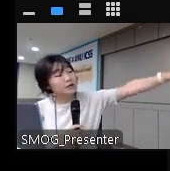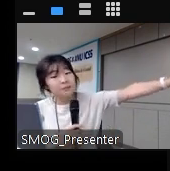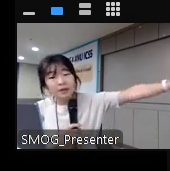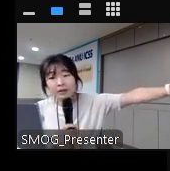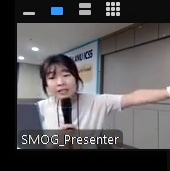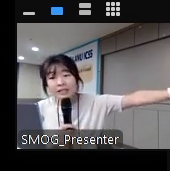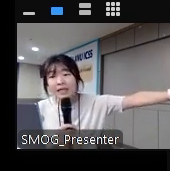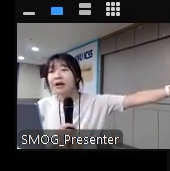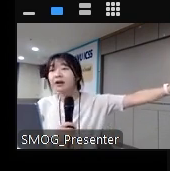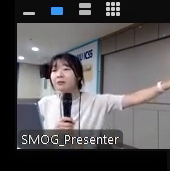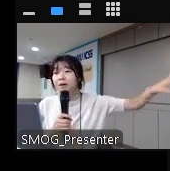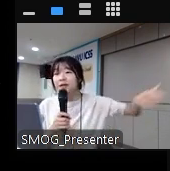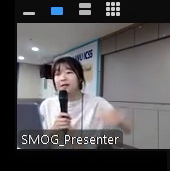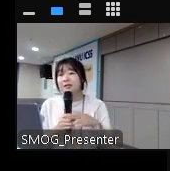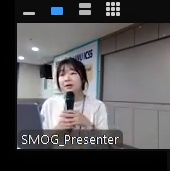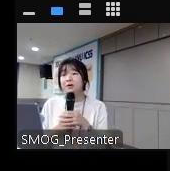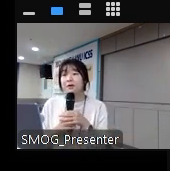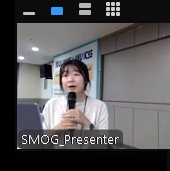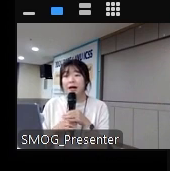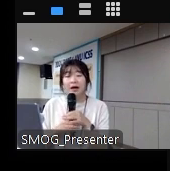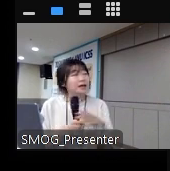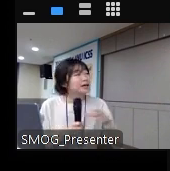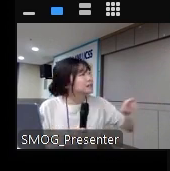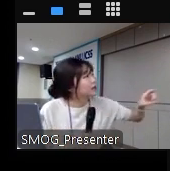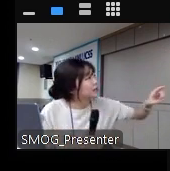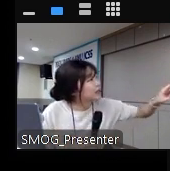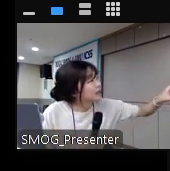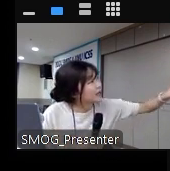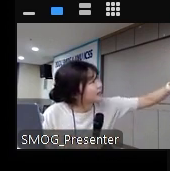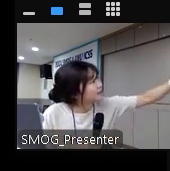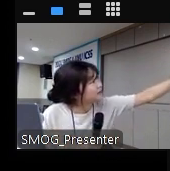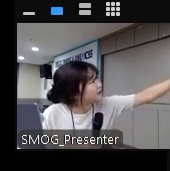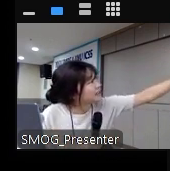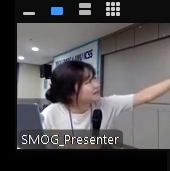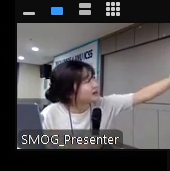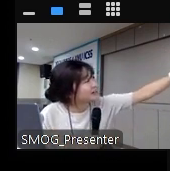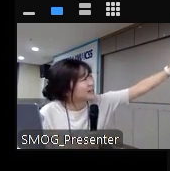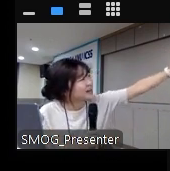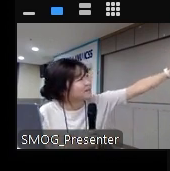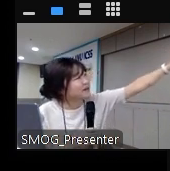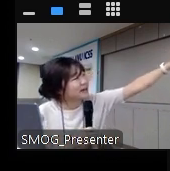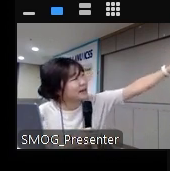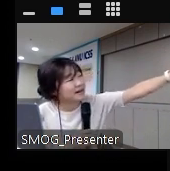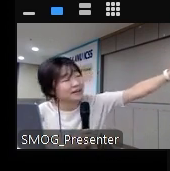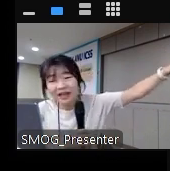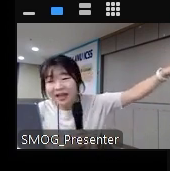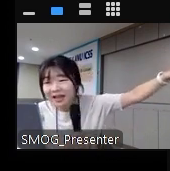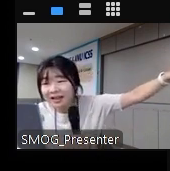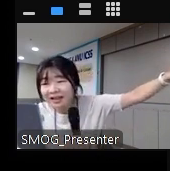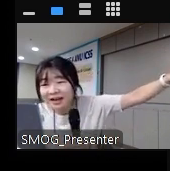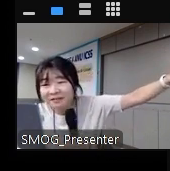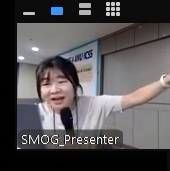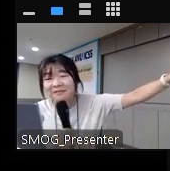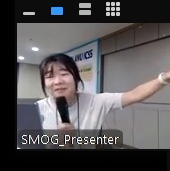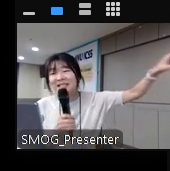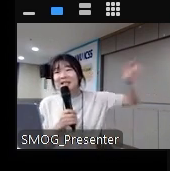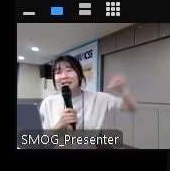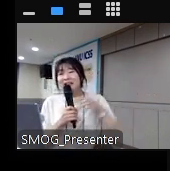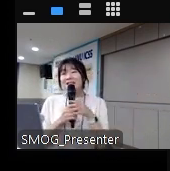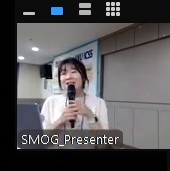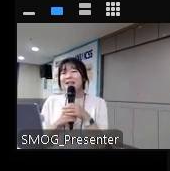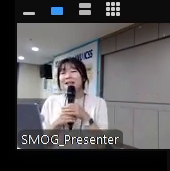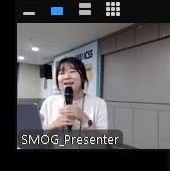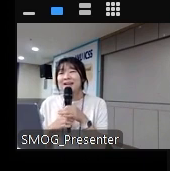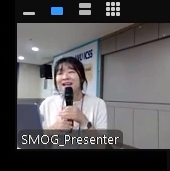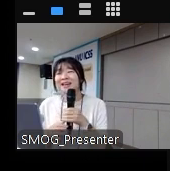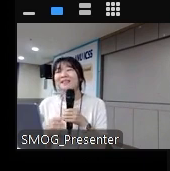in the middle is the narrative one. So, sorry, narrative? yeah, it's very small. Sorry, number, narrative, and animacy.